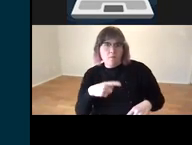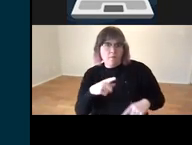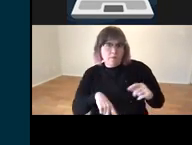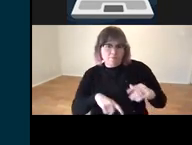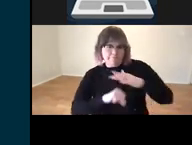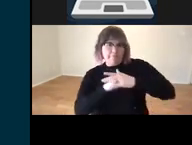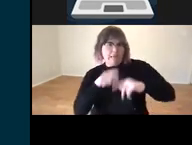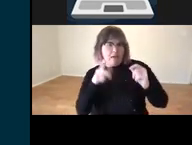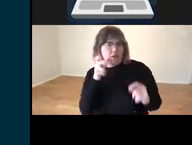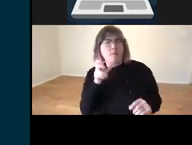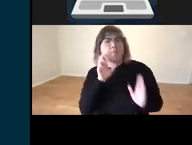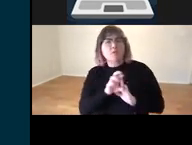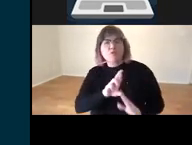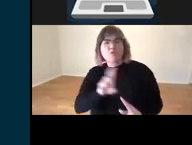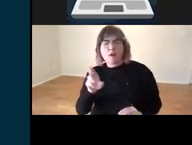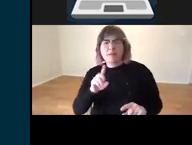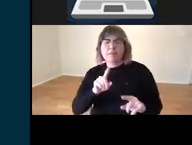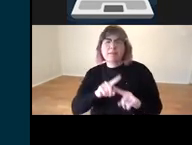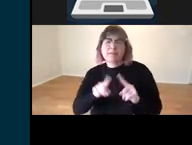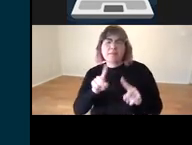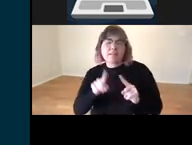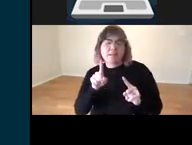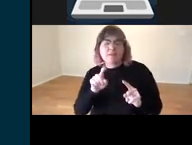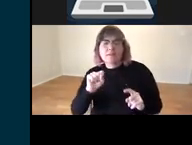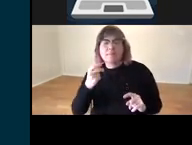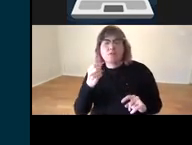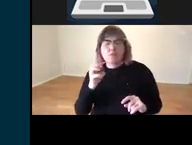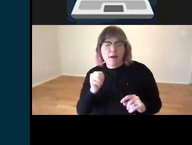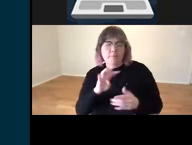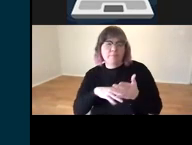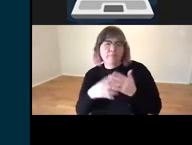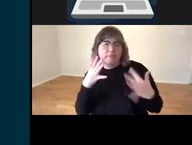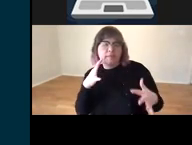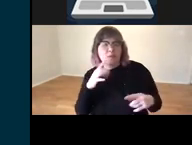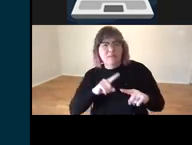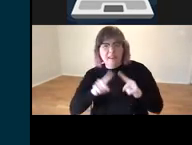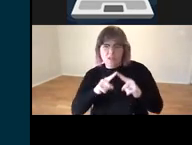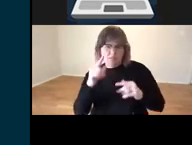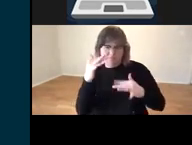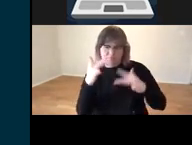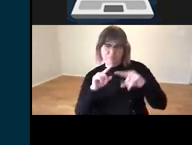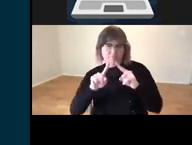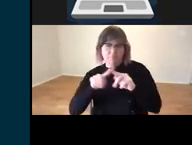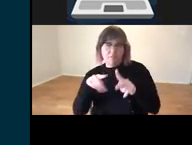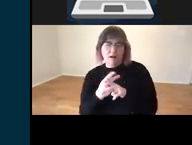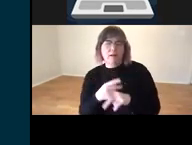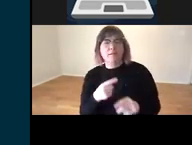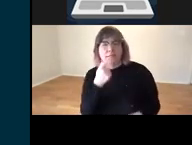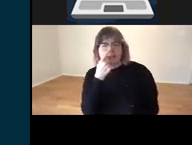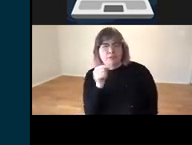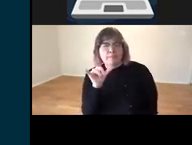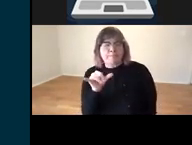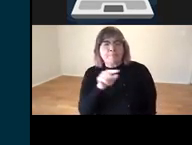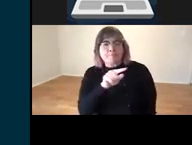picture here to the right are a bunch of little tiny spectrograms that show the diversity of whistles that dolphins can make. And what's interesting